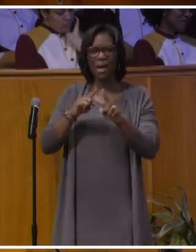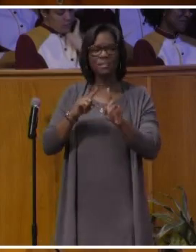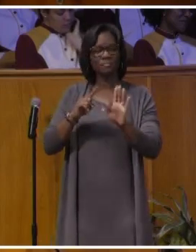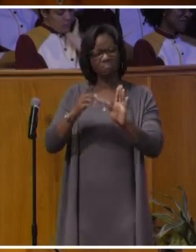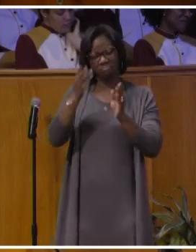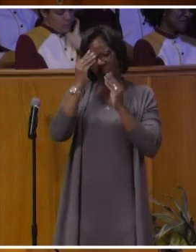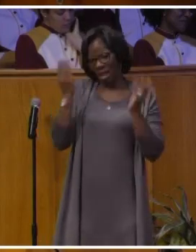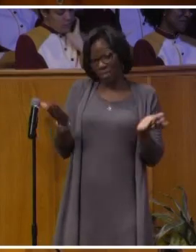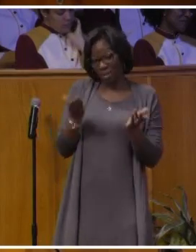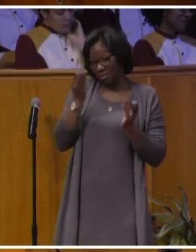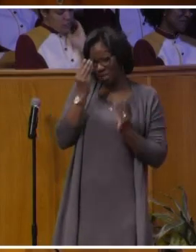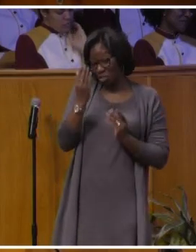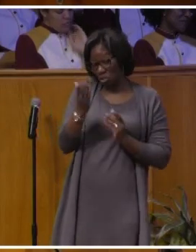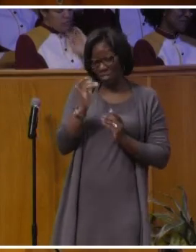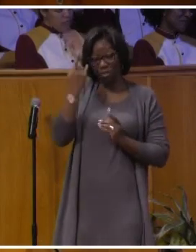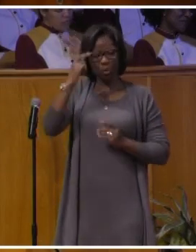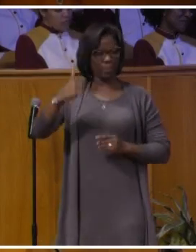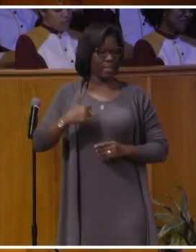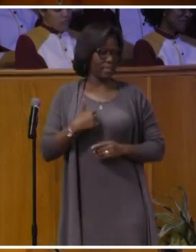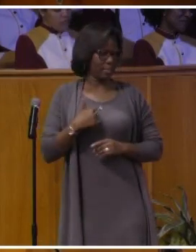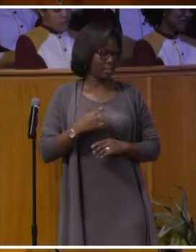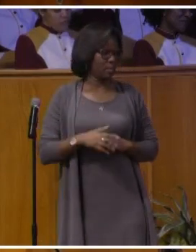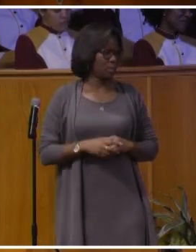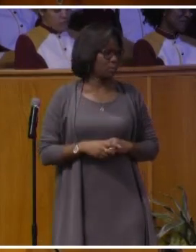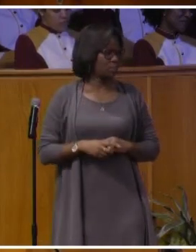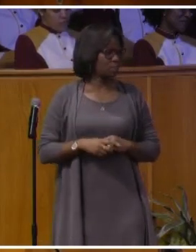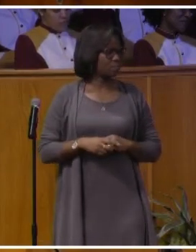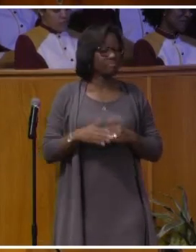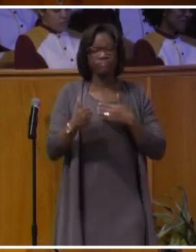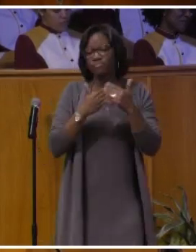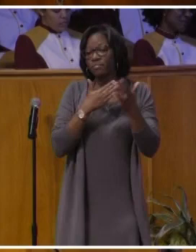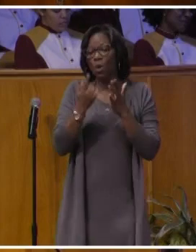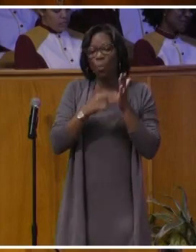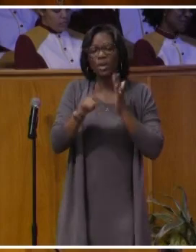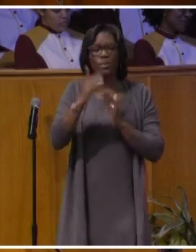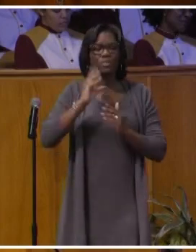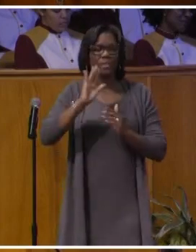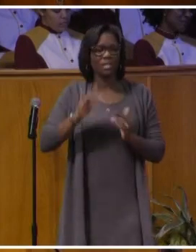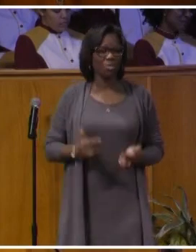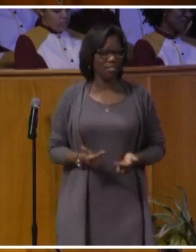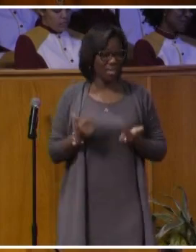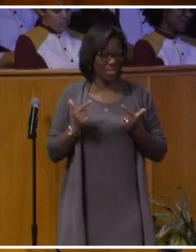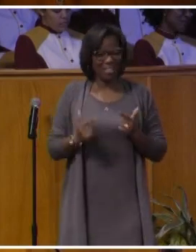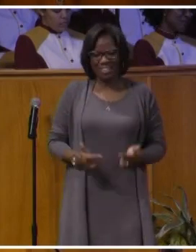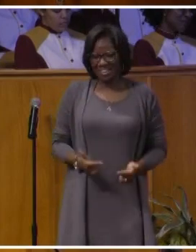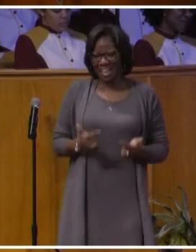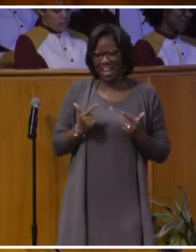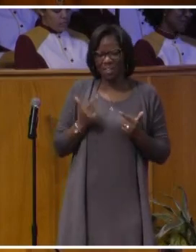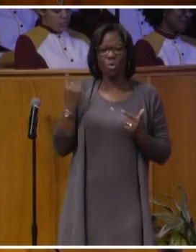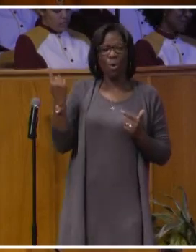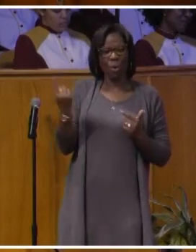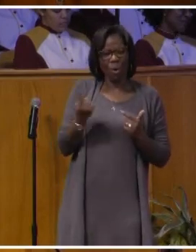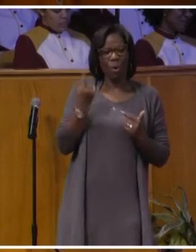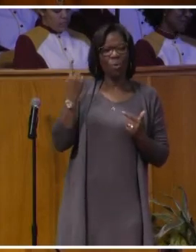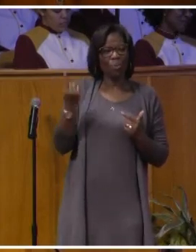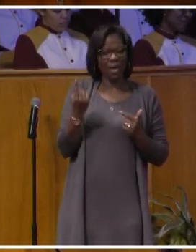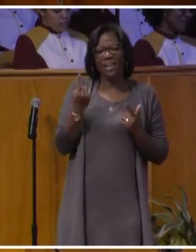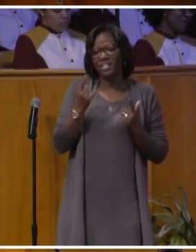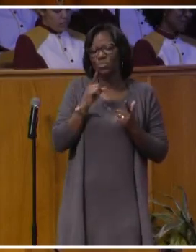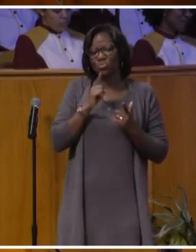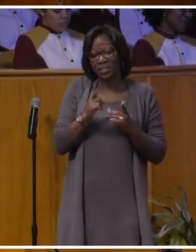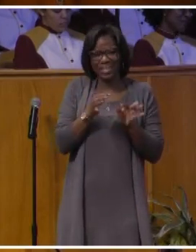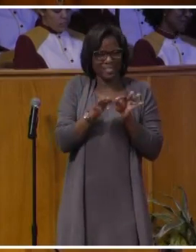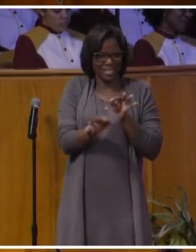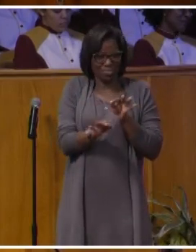but I've come to the realization that for me, no matter what you're going through in life, life always boils